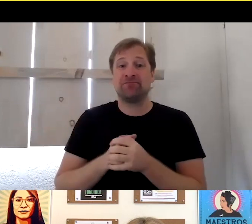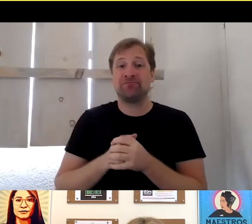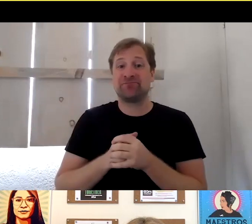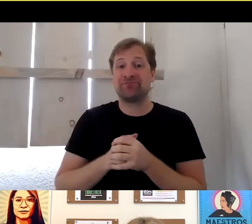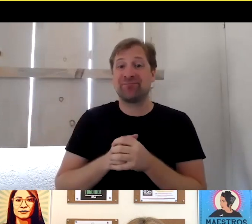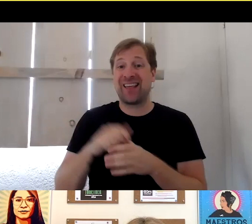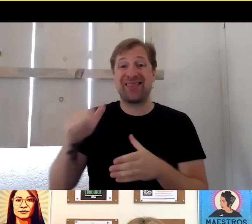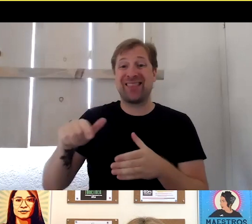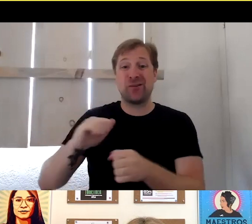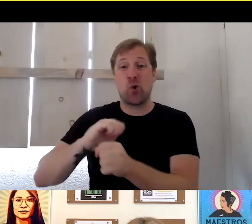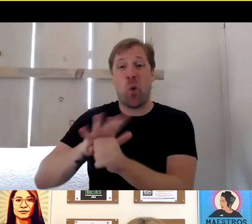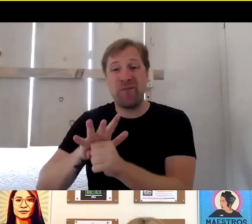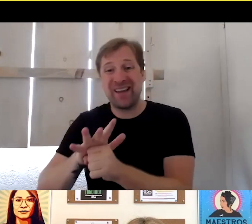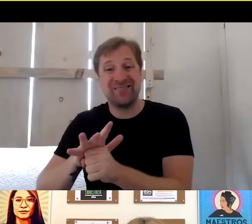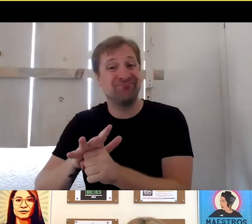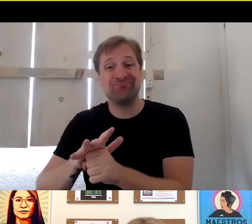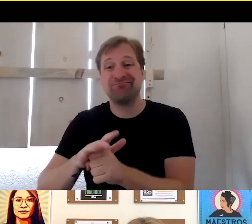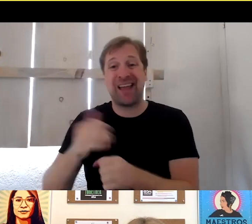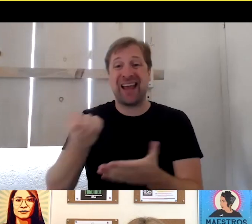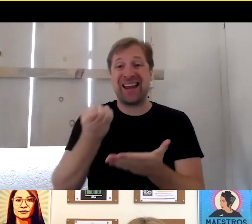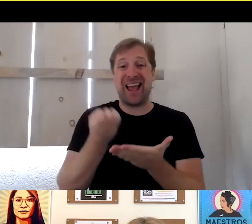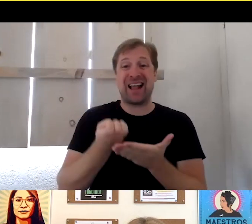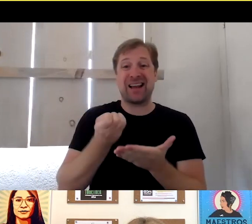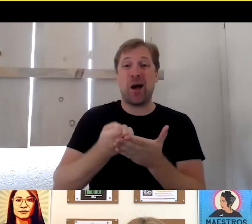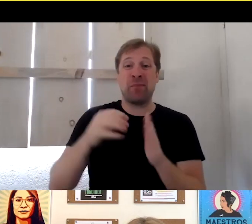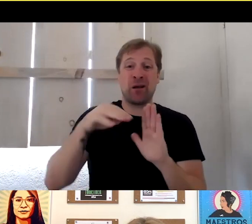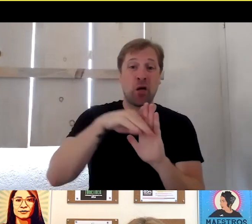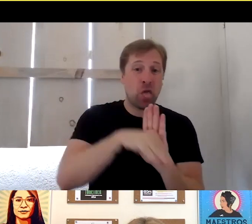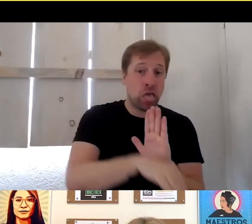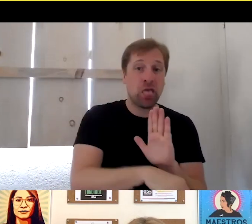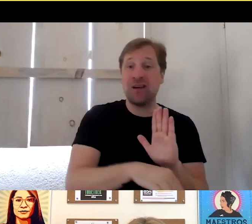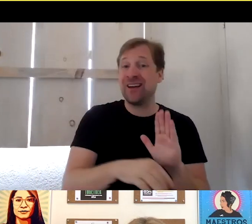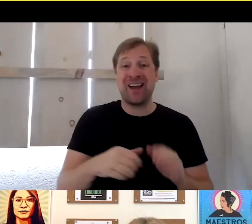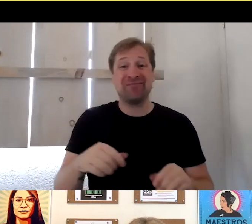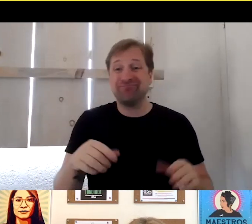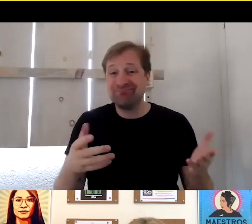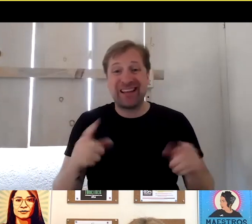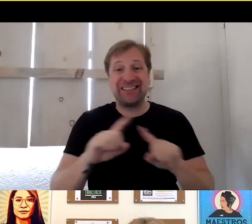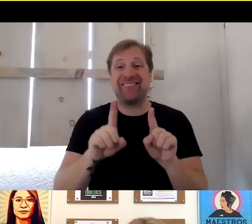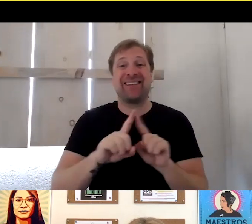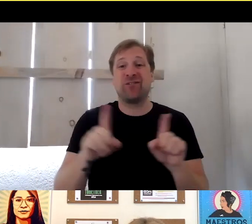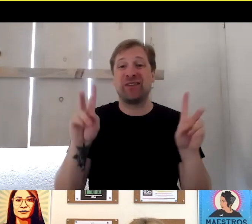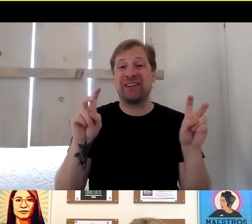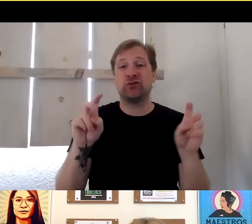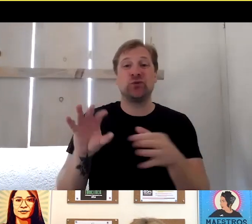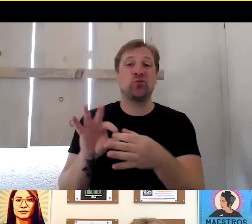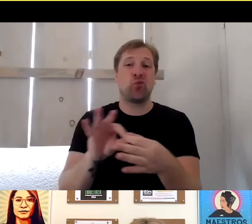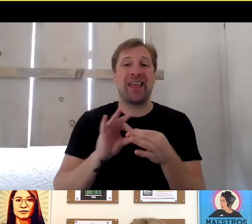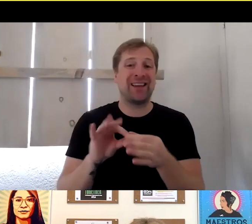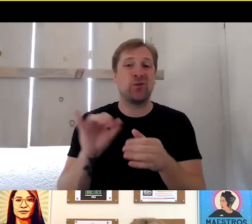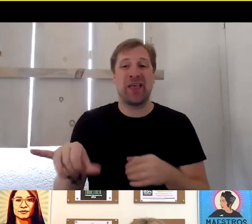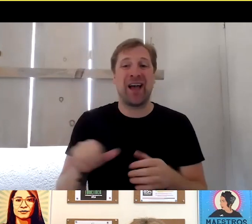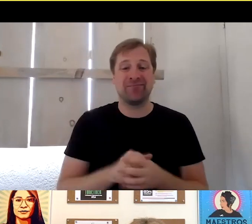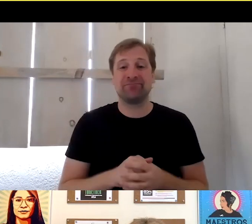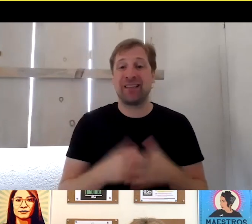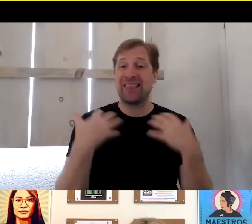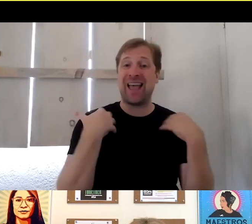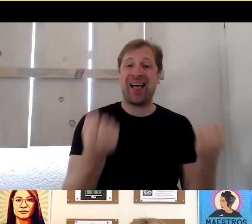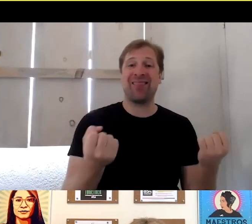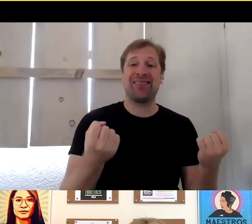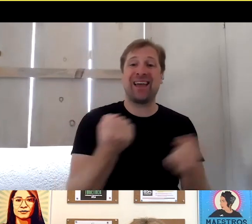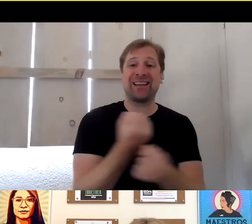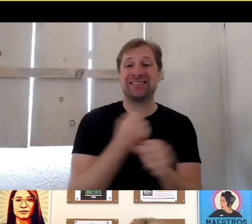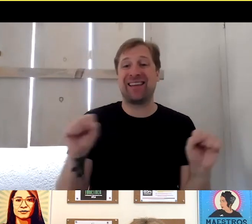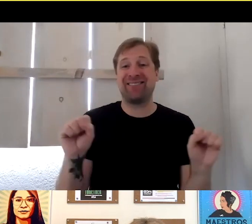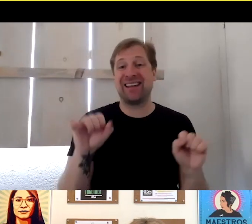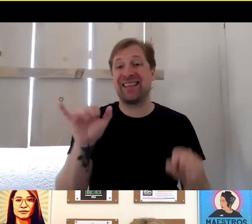this pandemic, along with an economic recession and all the issues related, health and safety.